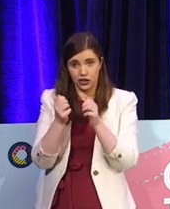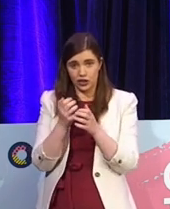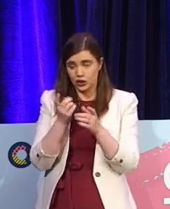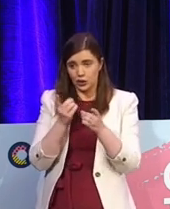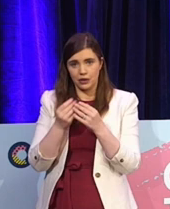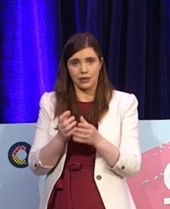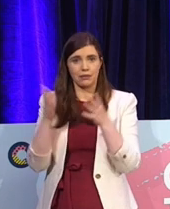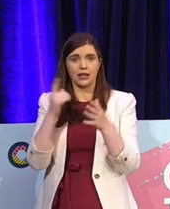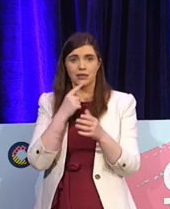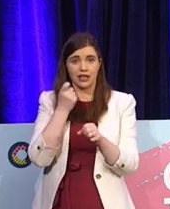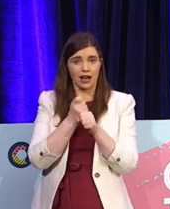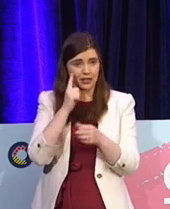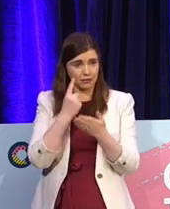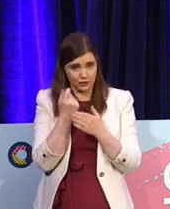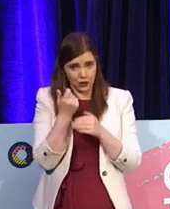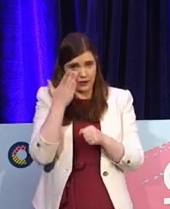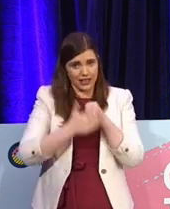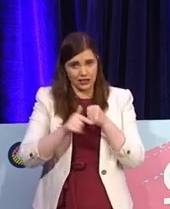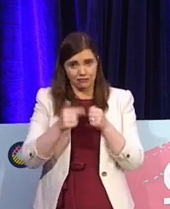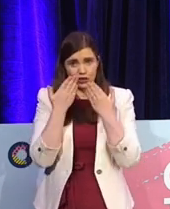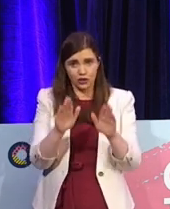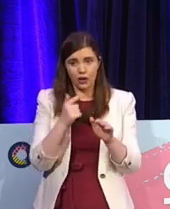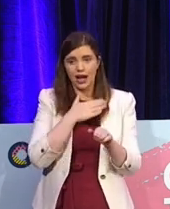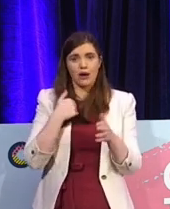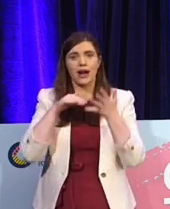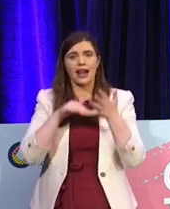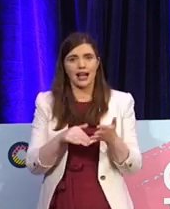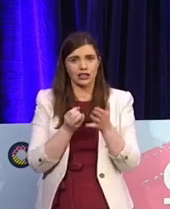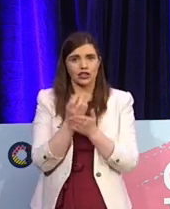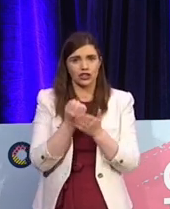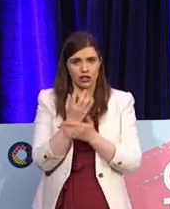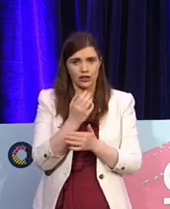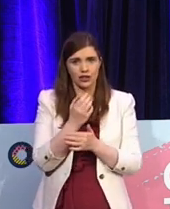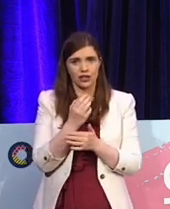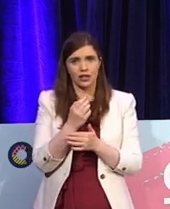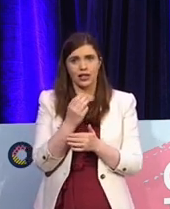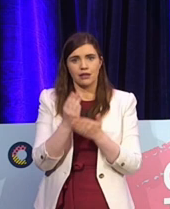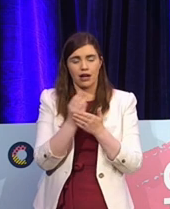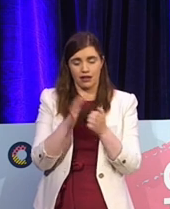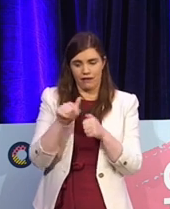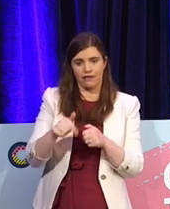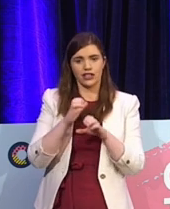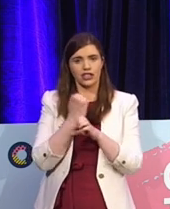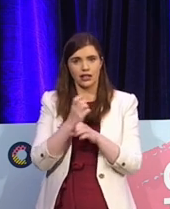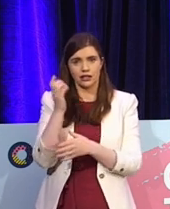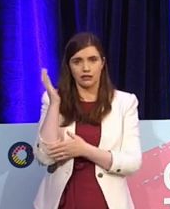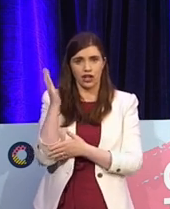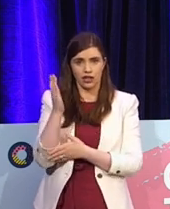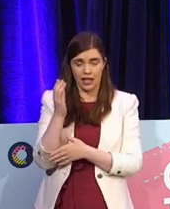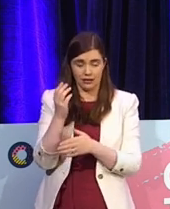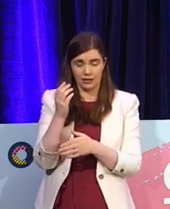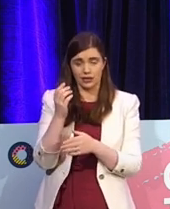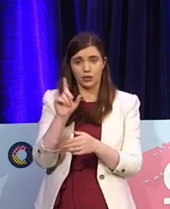It's hard to believe, but we're approaching the end of the show. Our final storyteller is part of Child Talks 2021. As